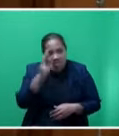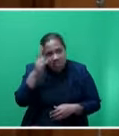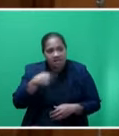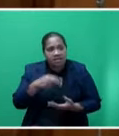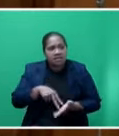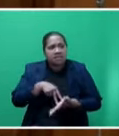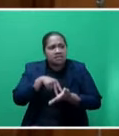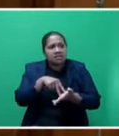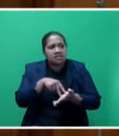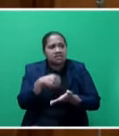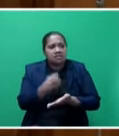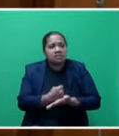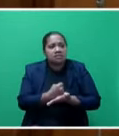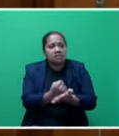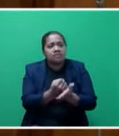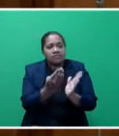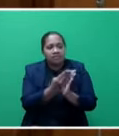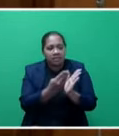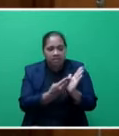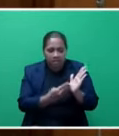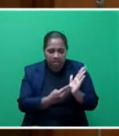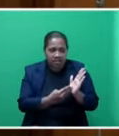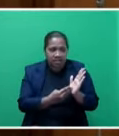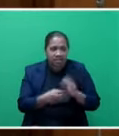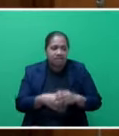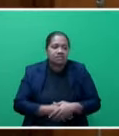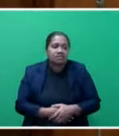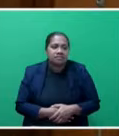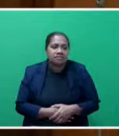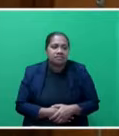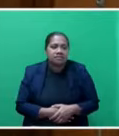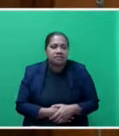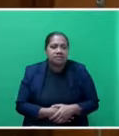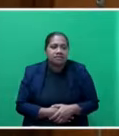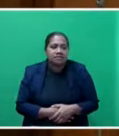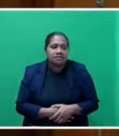support the bill, given that this is a